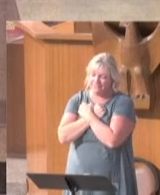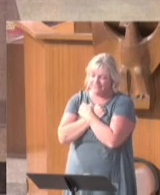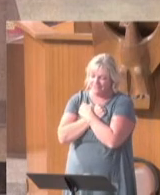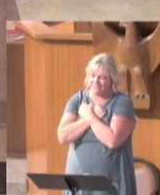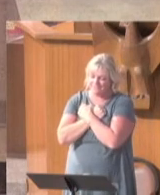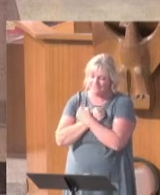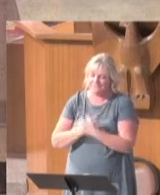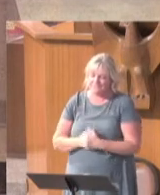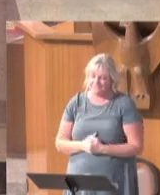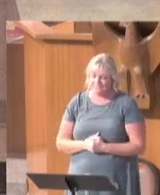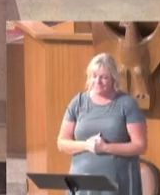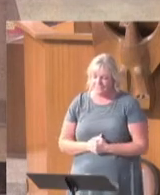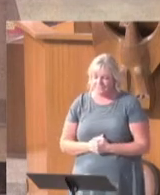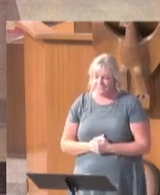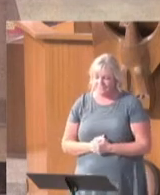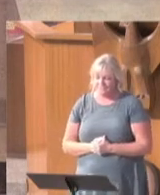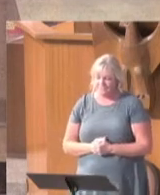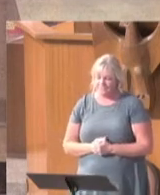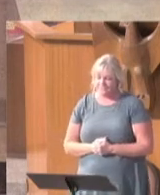love.